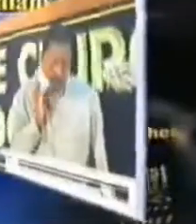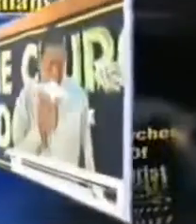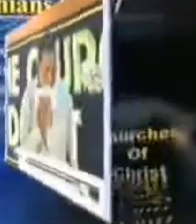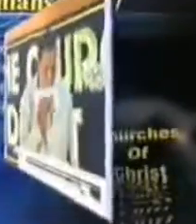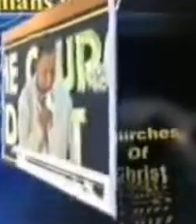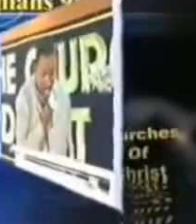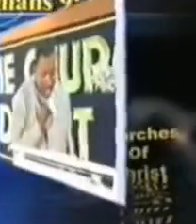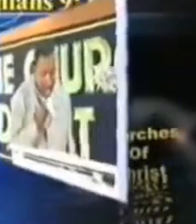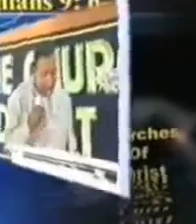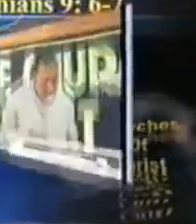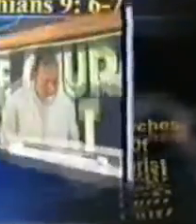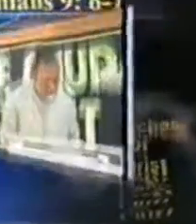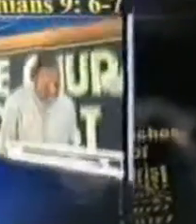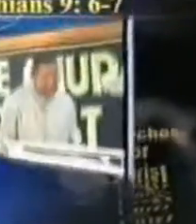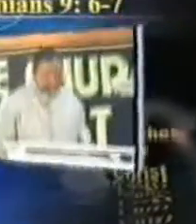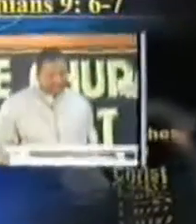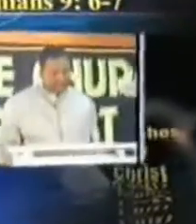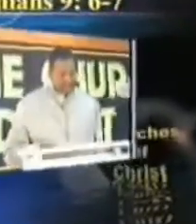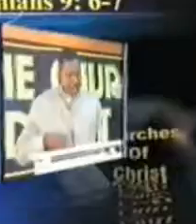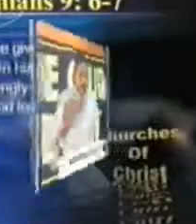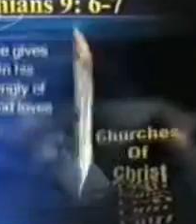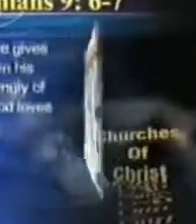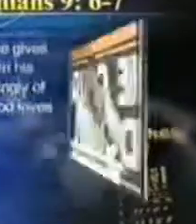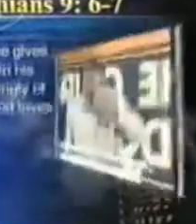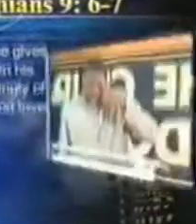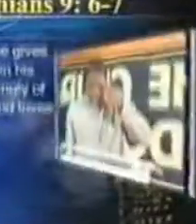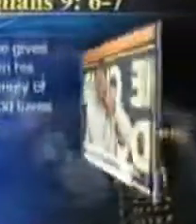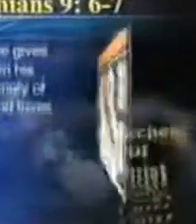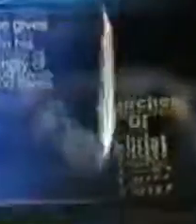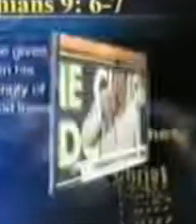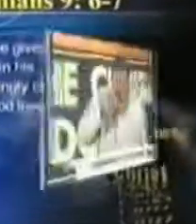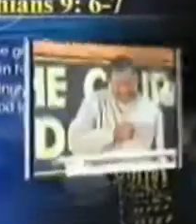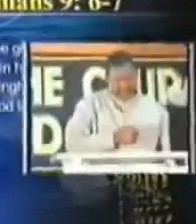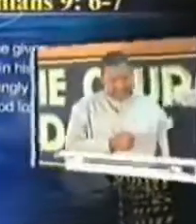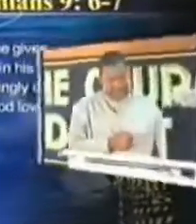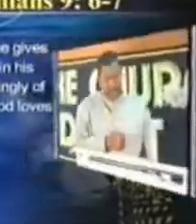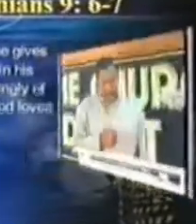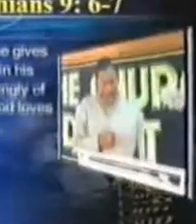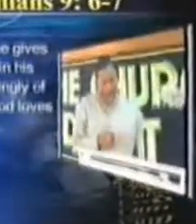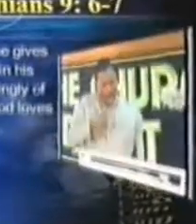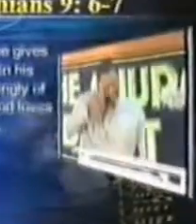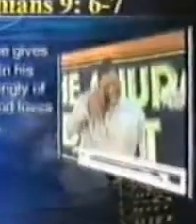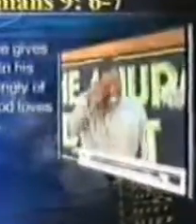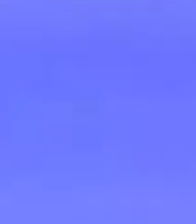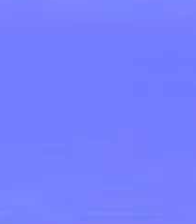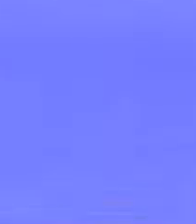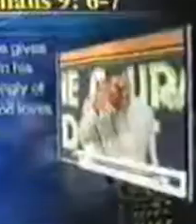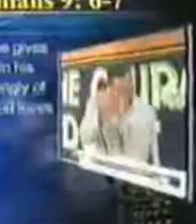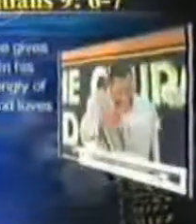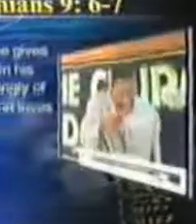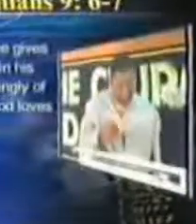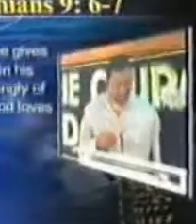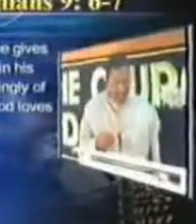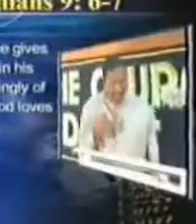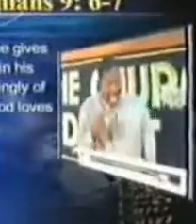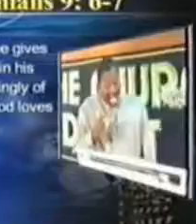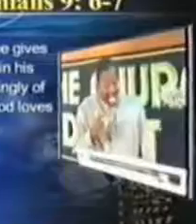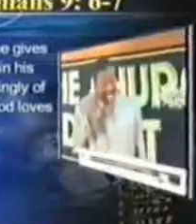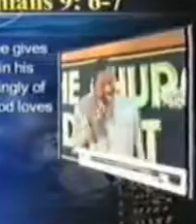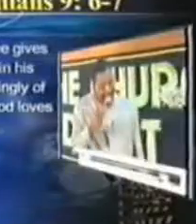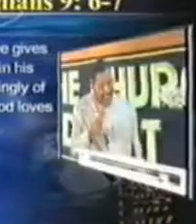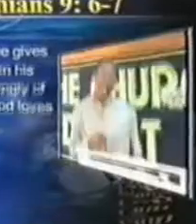no Eswa. You are the two as one say, not grudgingly or of necessity,